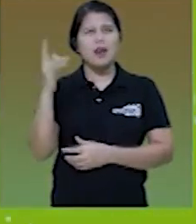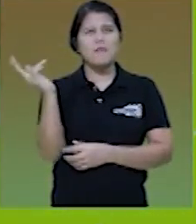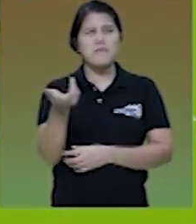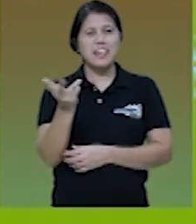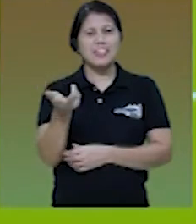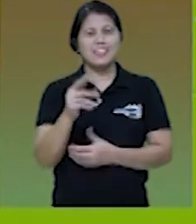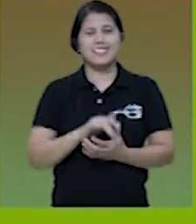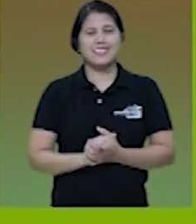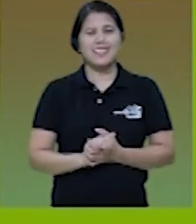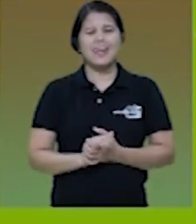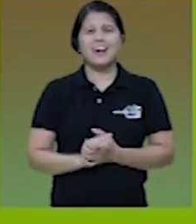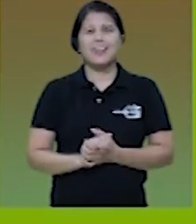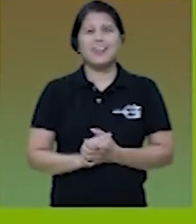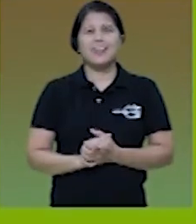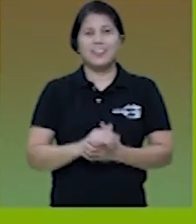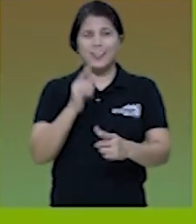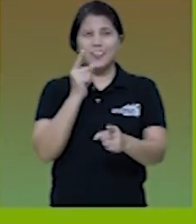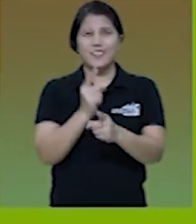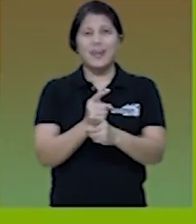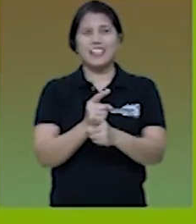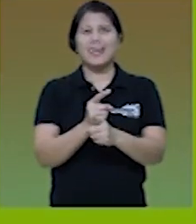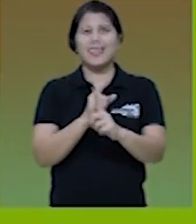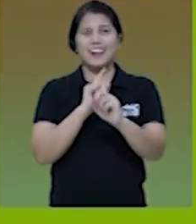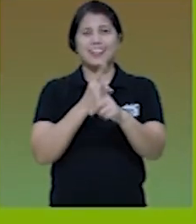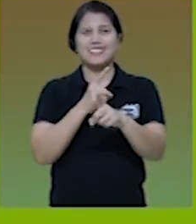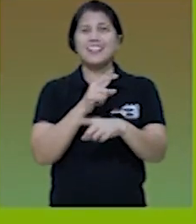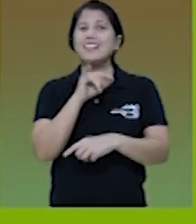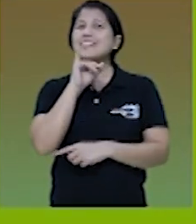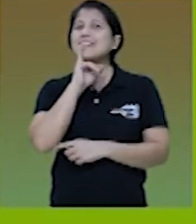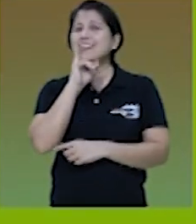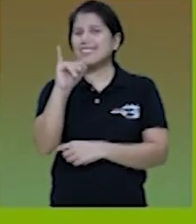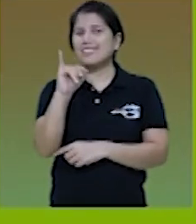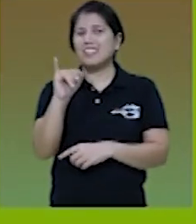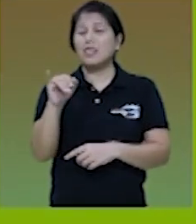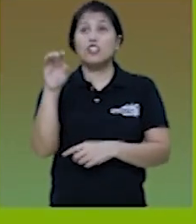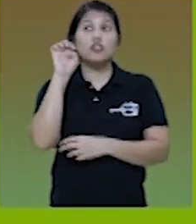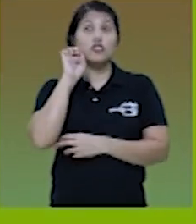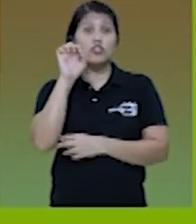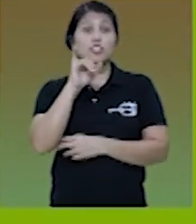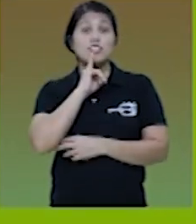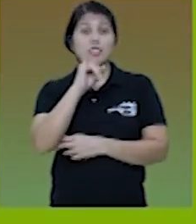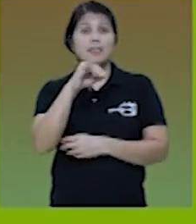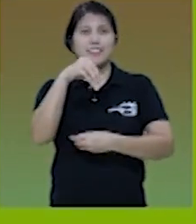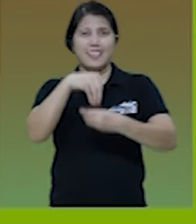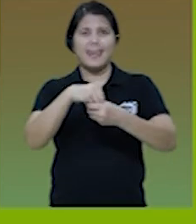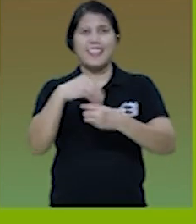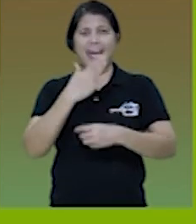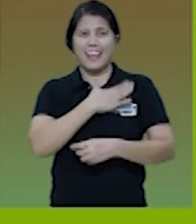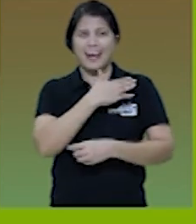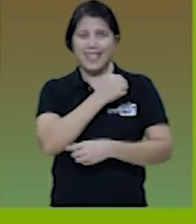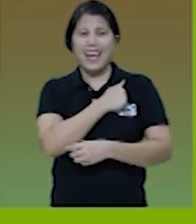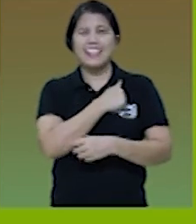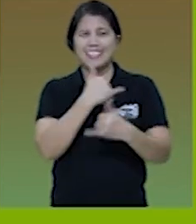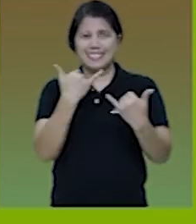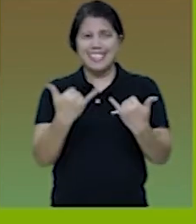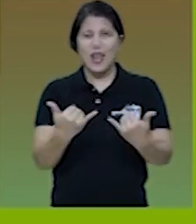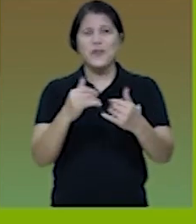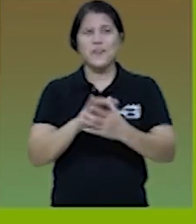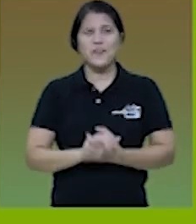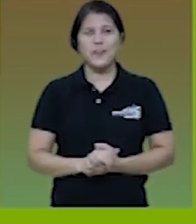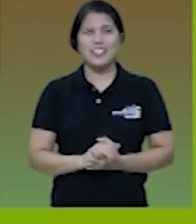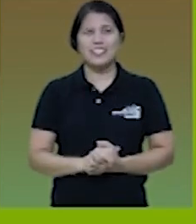Amazing! The correct be verb is is. She is in Canada now.